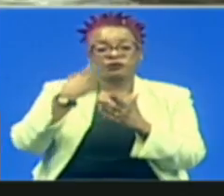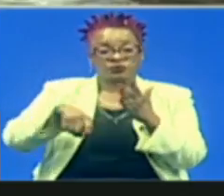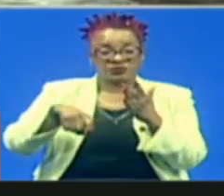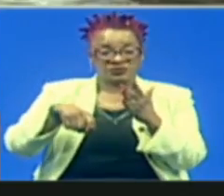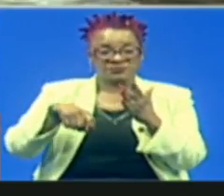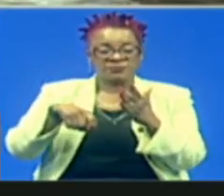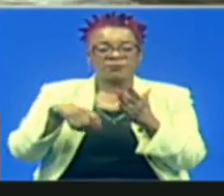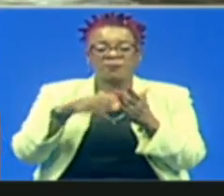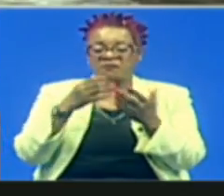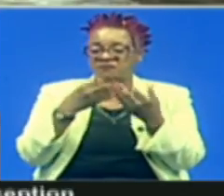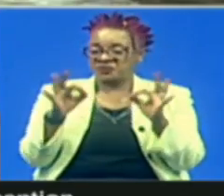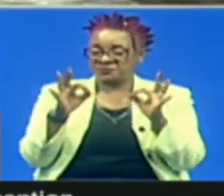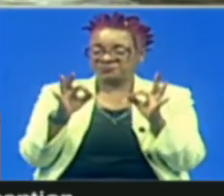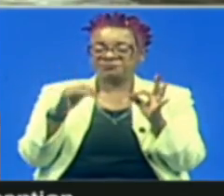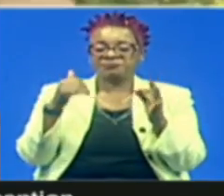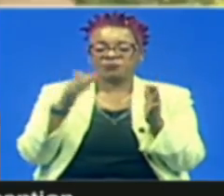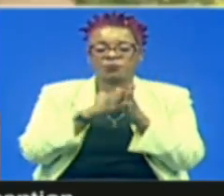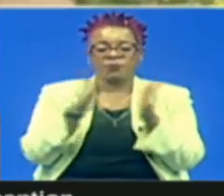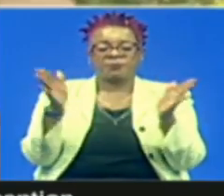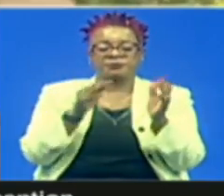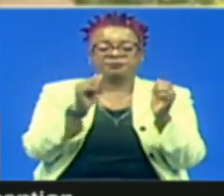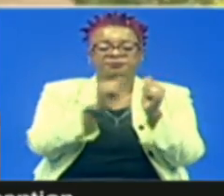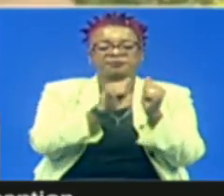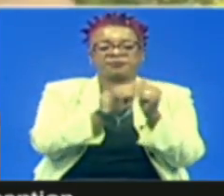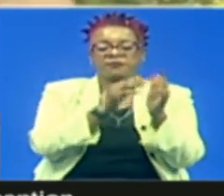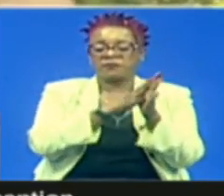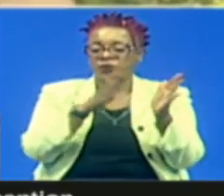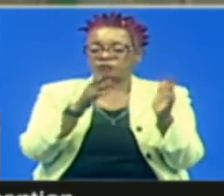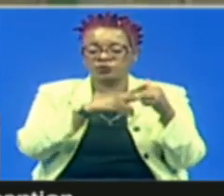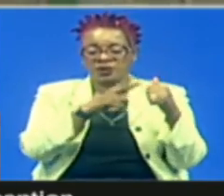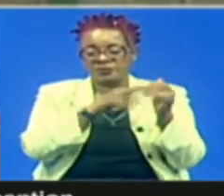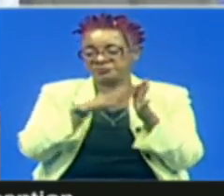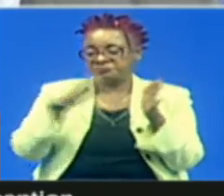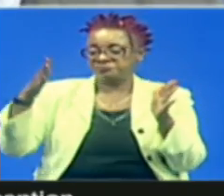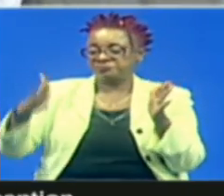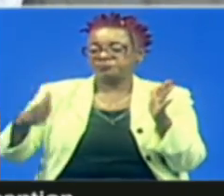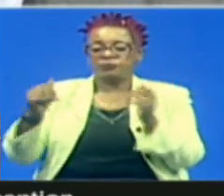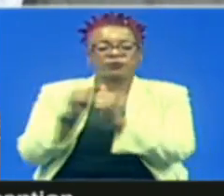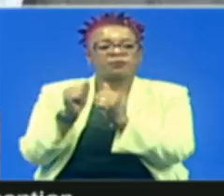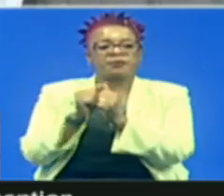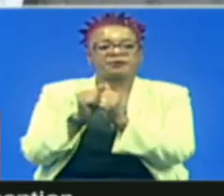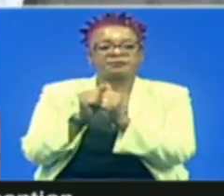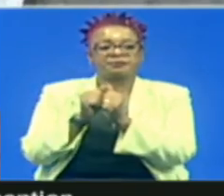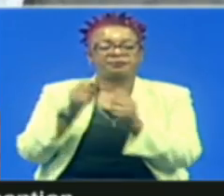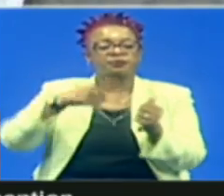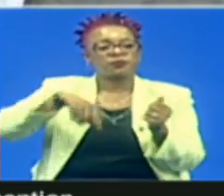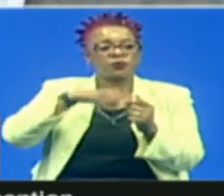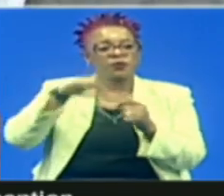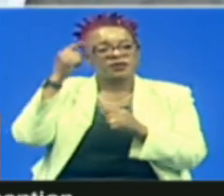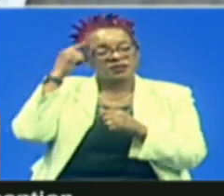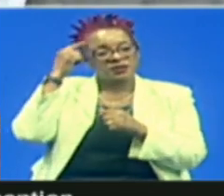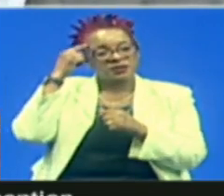late July and end of October, but the FSR thinks otherwise. We think that